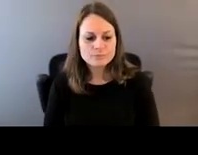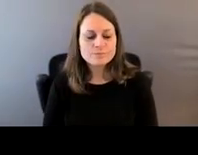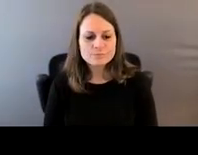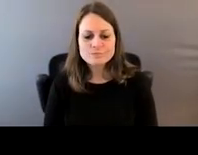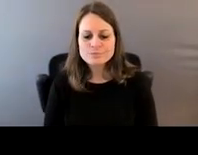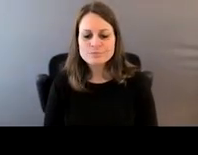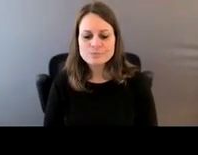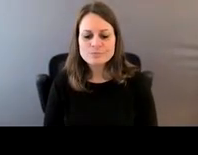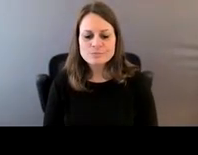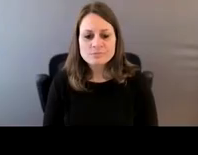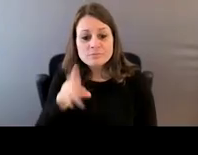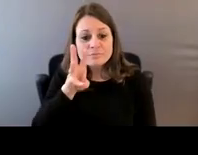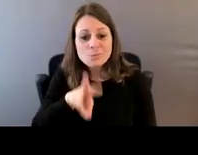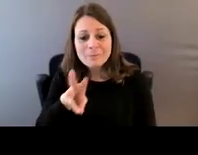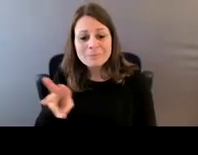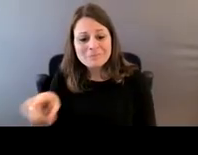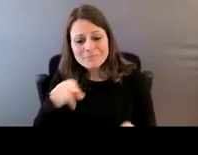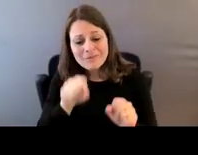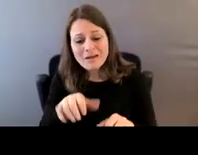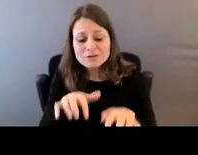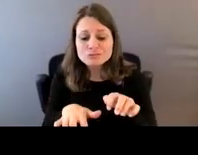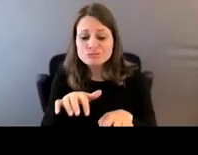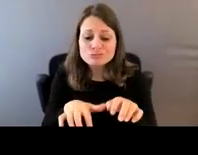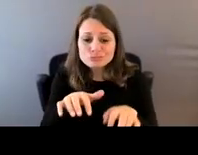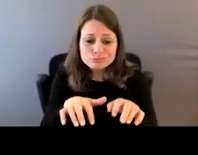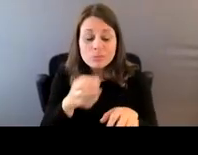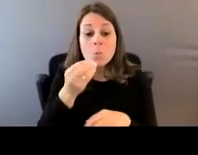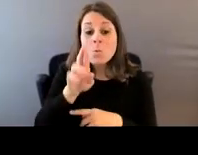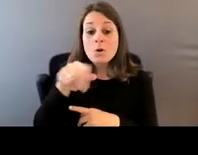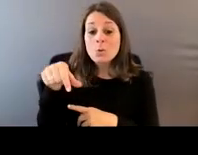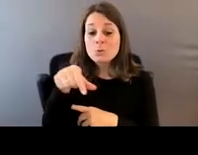by using the QR code or